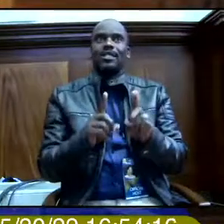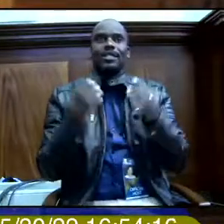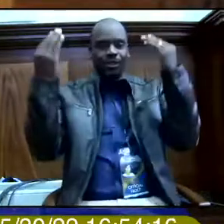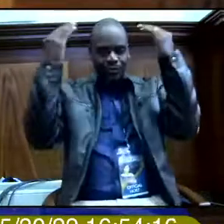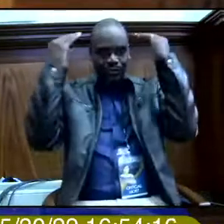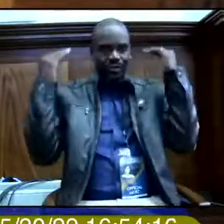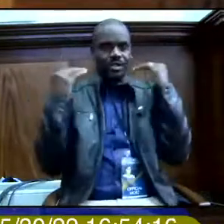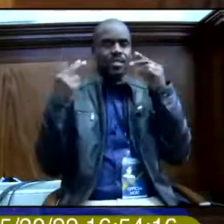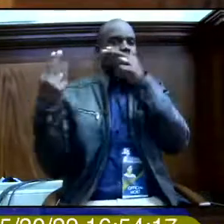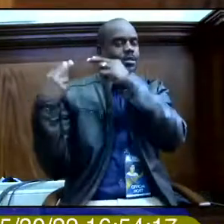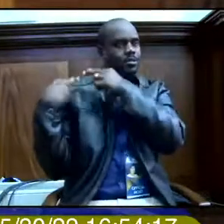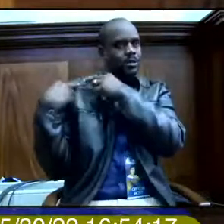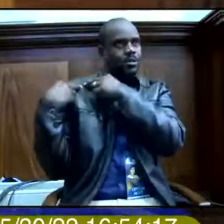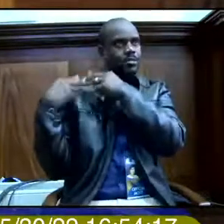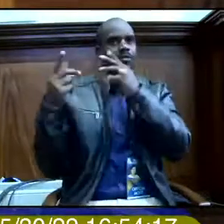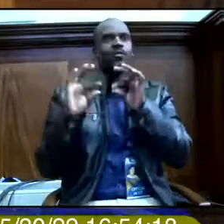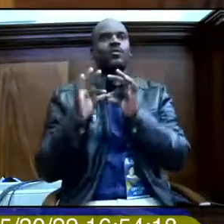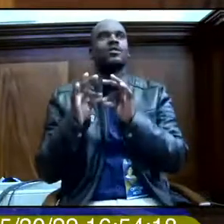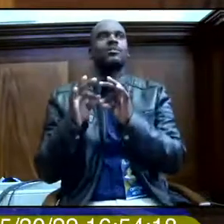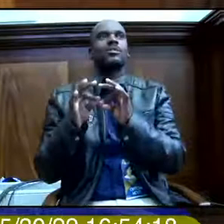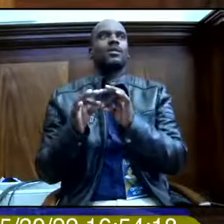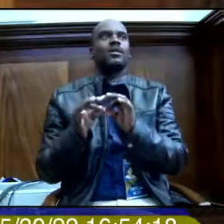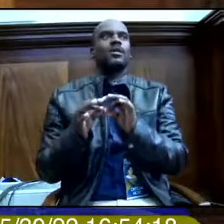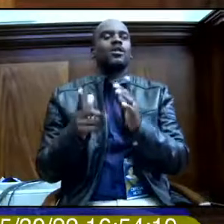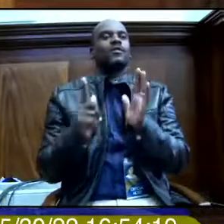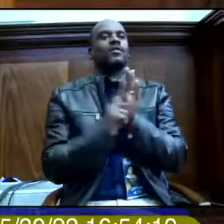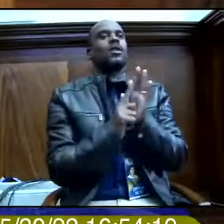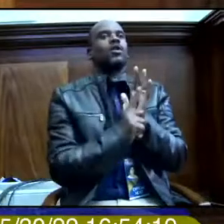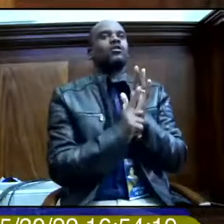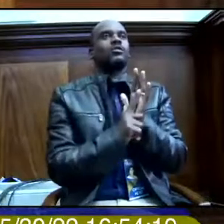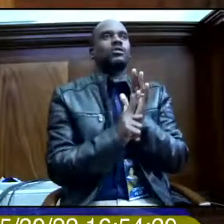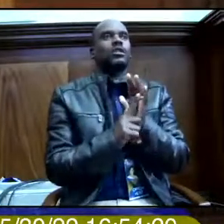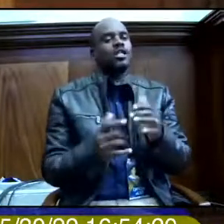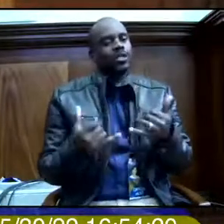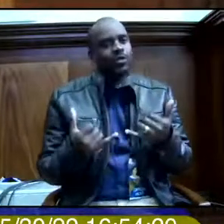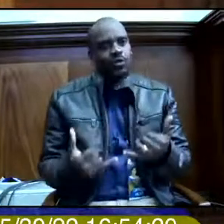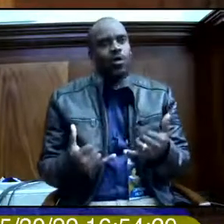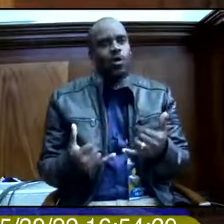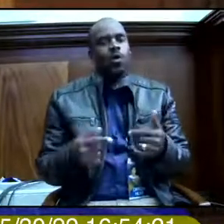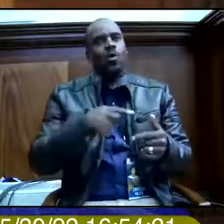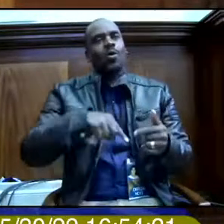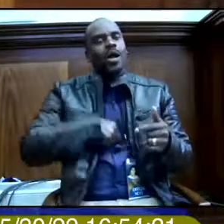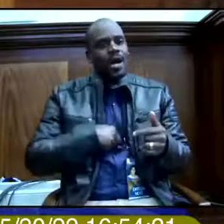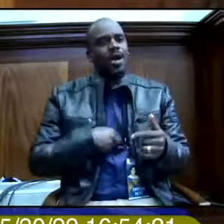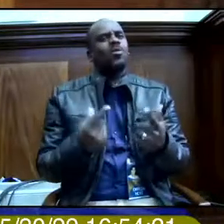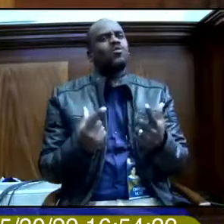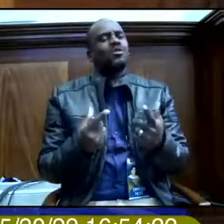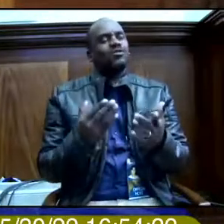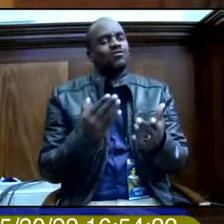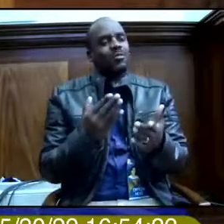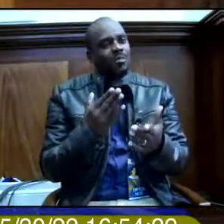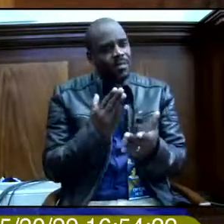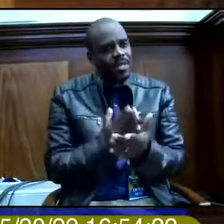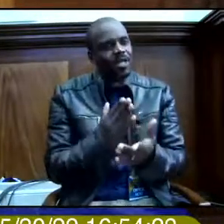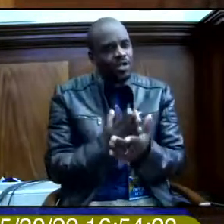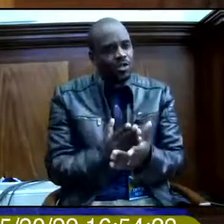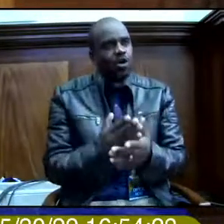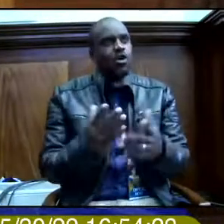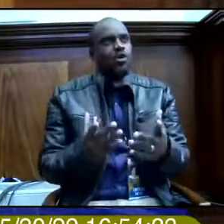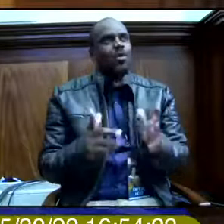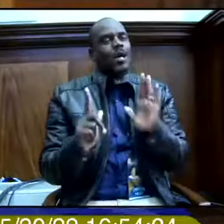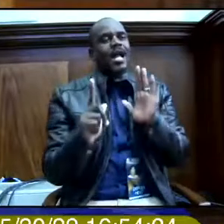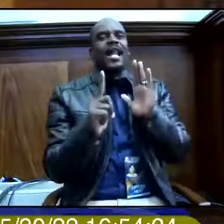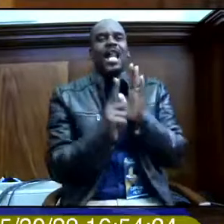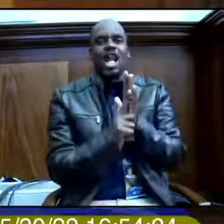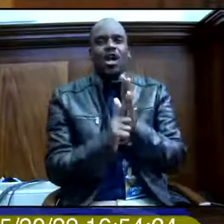is responsible for the interpretation of the law so we are going to make sure that where the laws